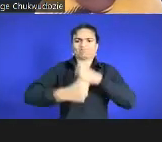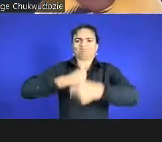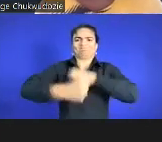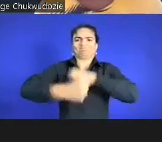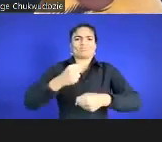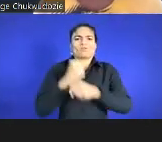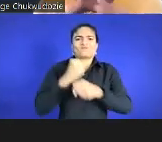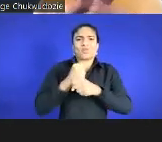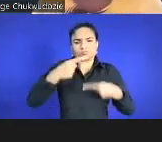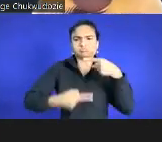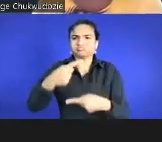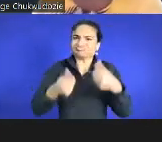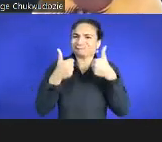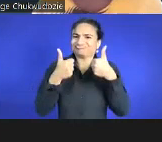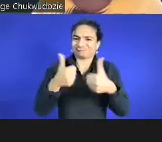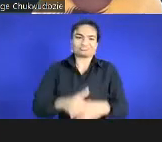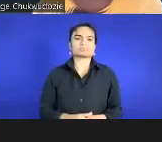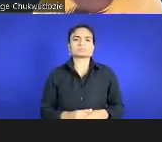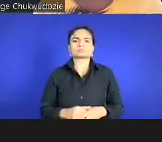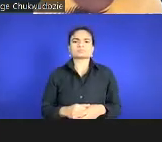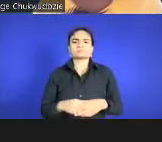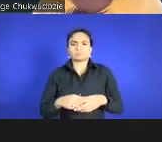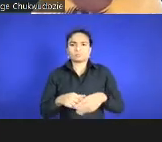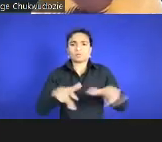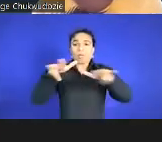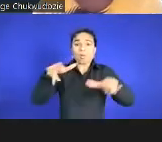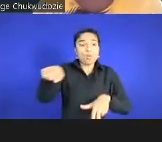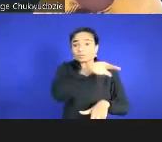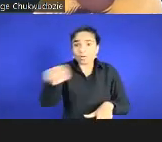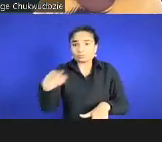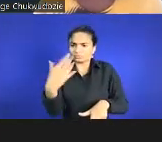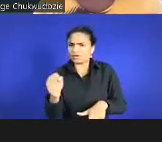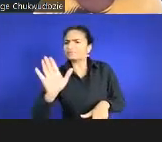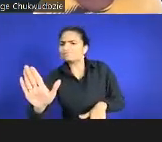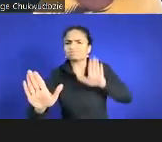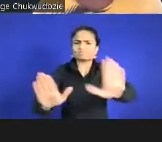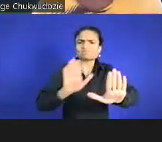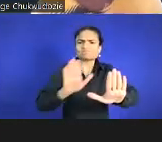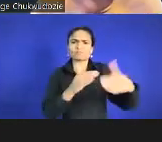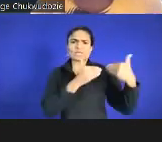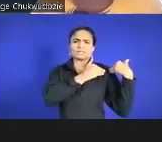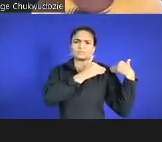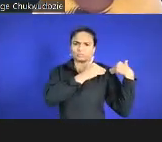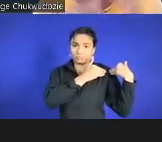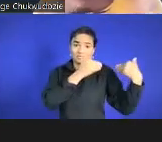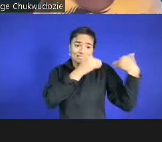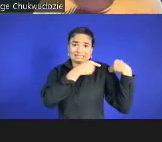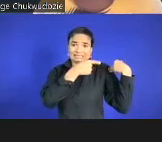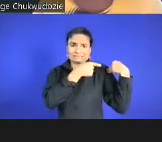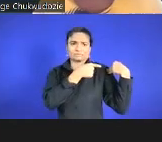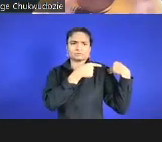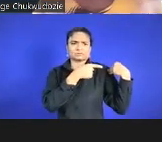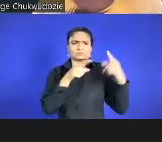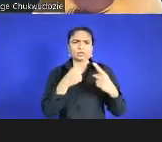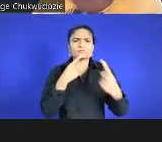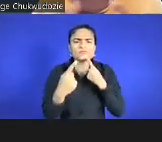unit. So the accountability officer is part of the MEL unit, and make sure that they will